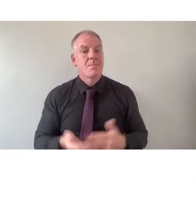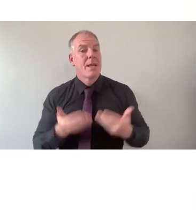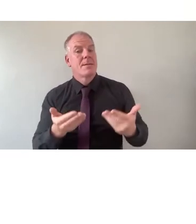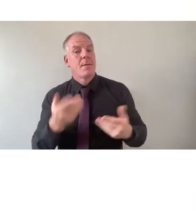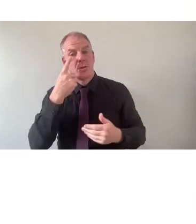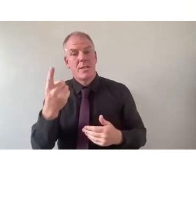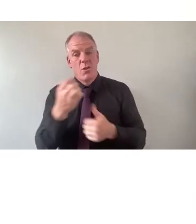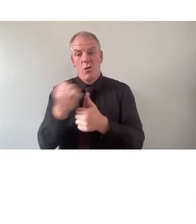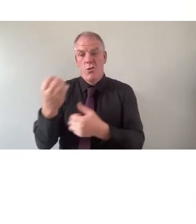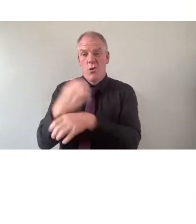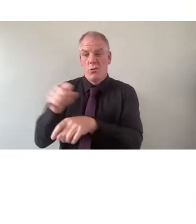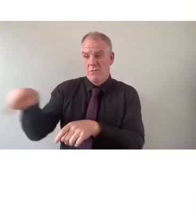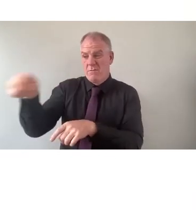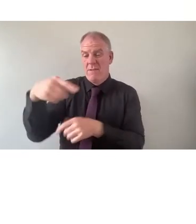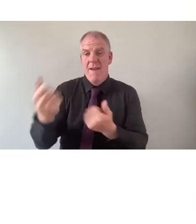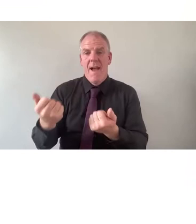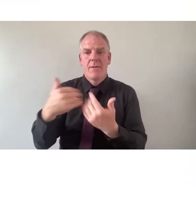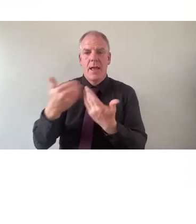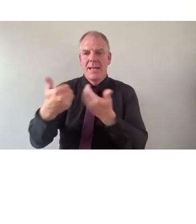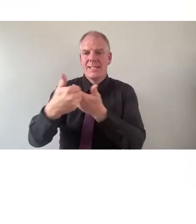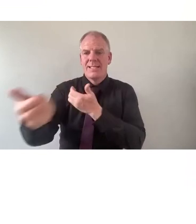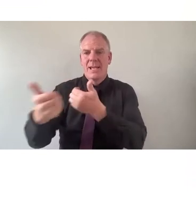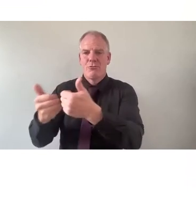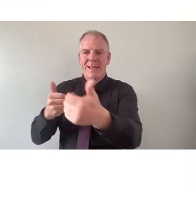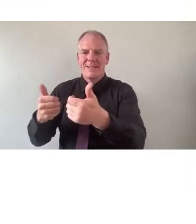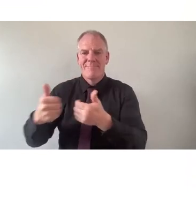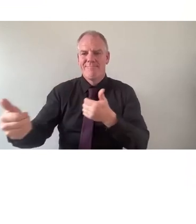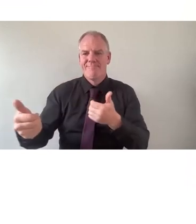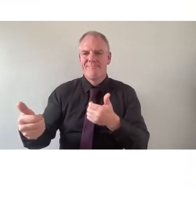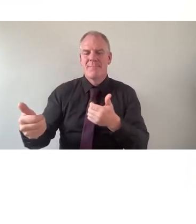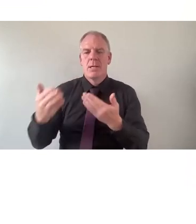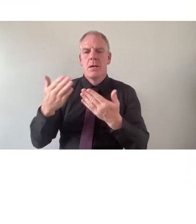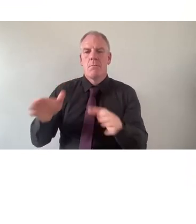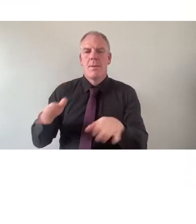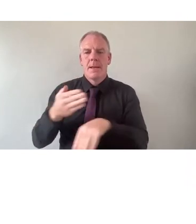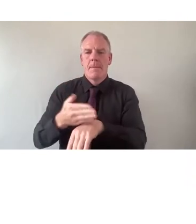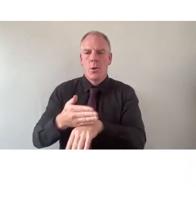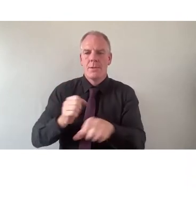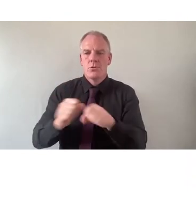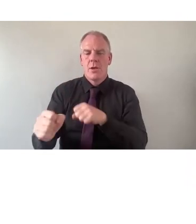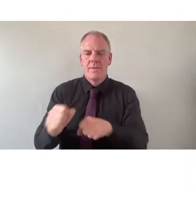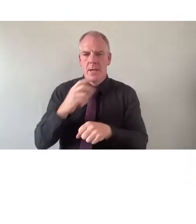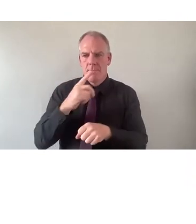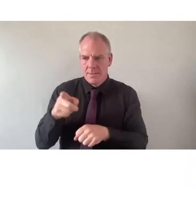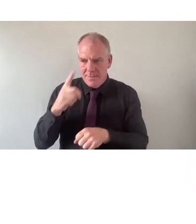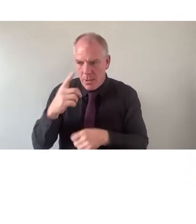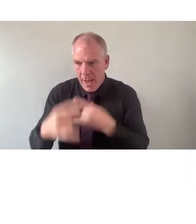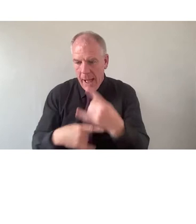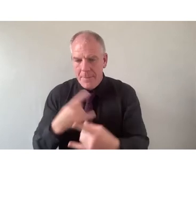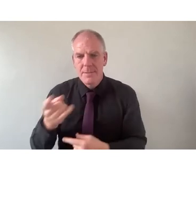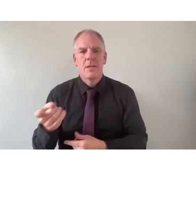instance, in other countries that have more like a segregated public employment services, what we actually see is that